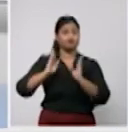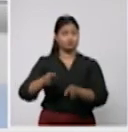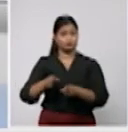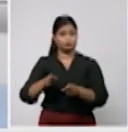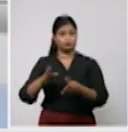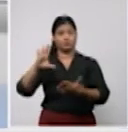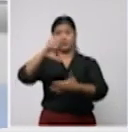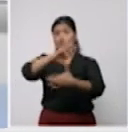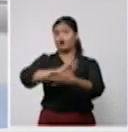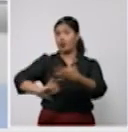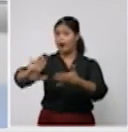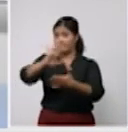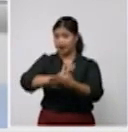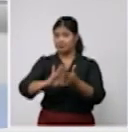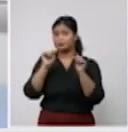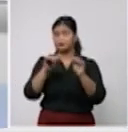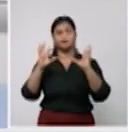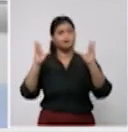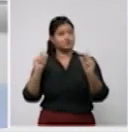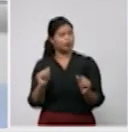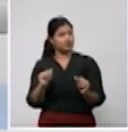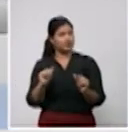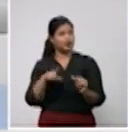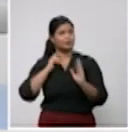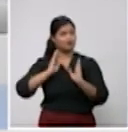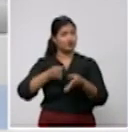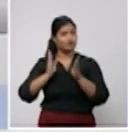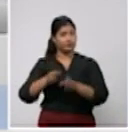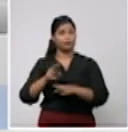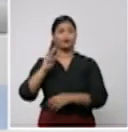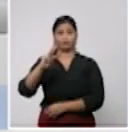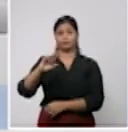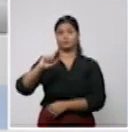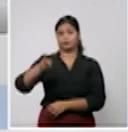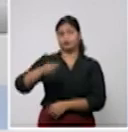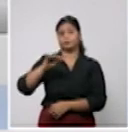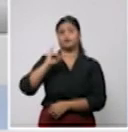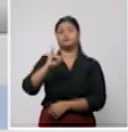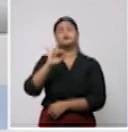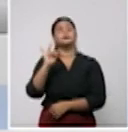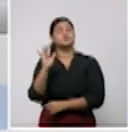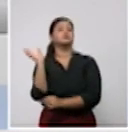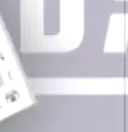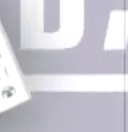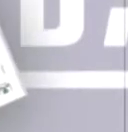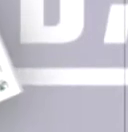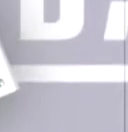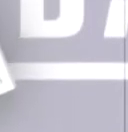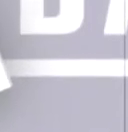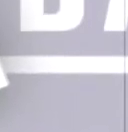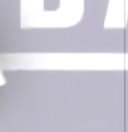3.67%. This is the information that we have on the behavior of the pandemic in Cuba and the world.